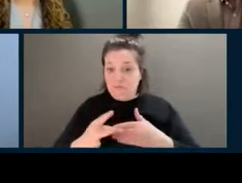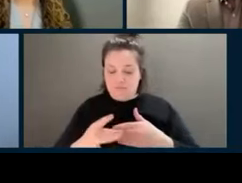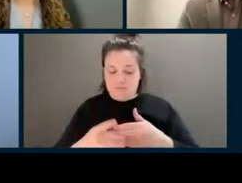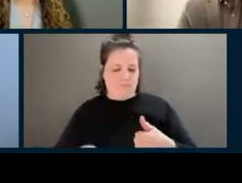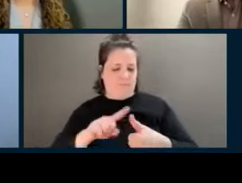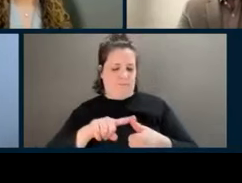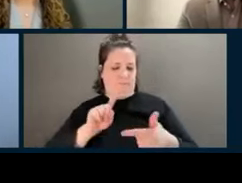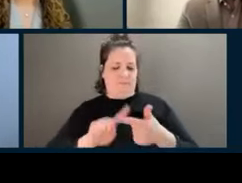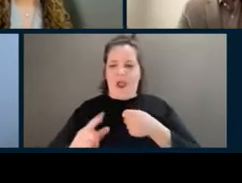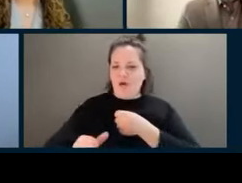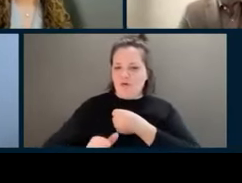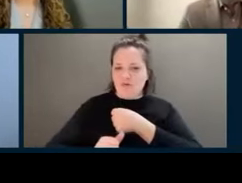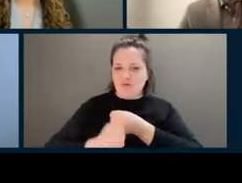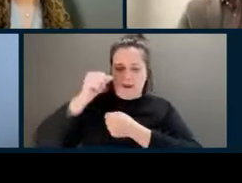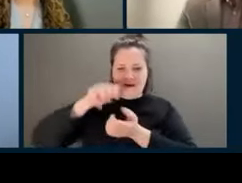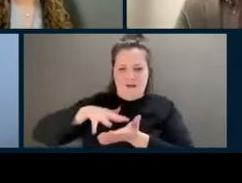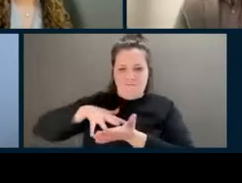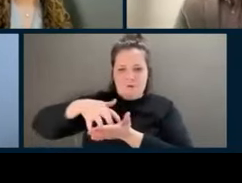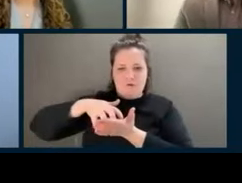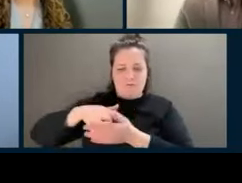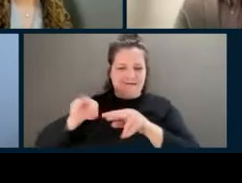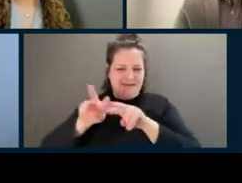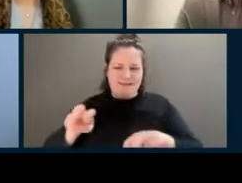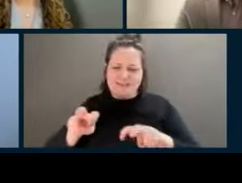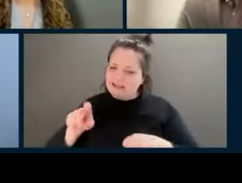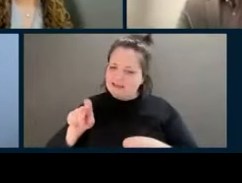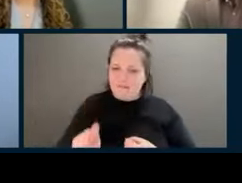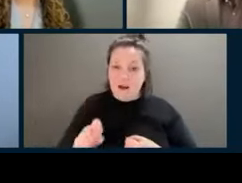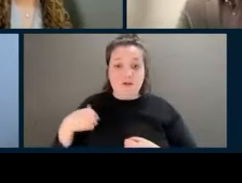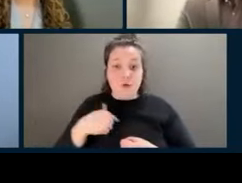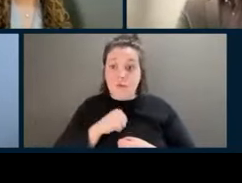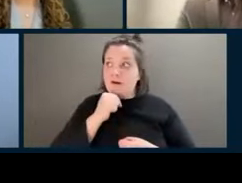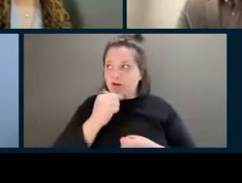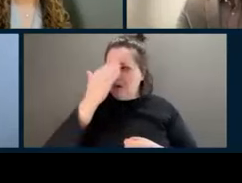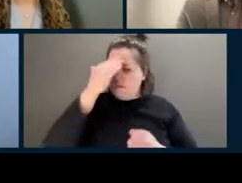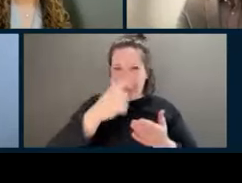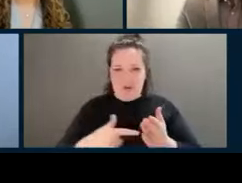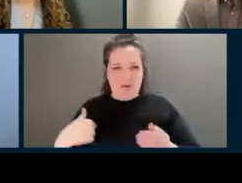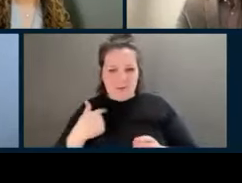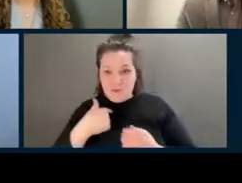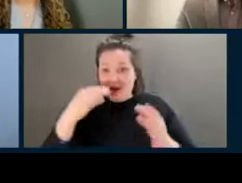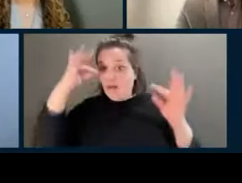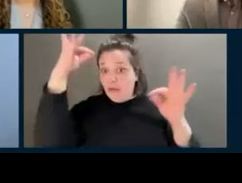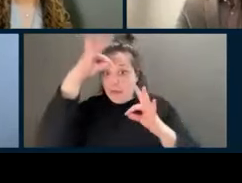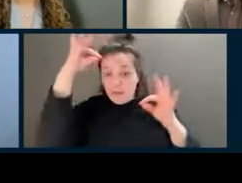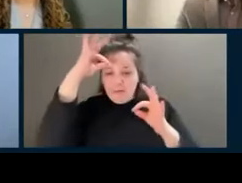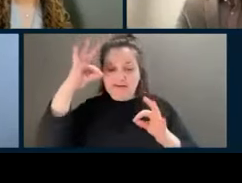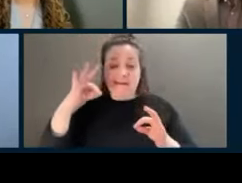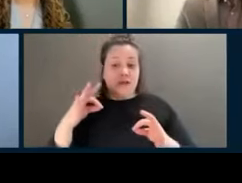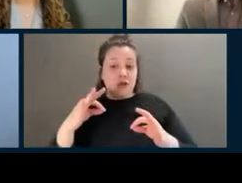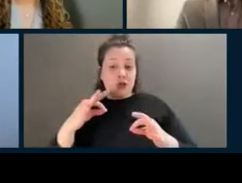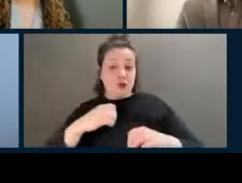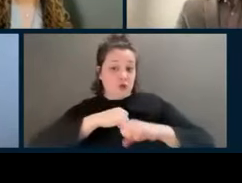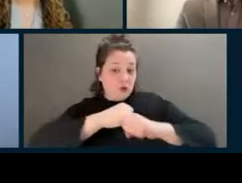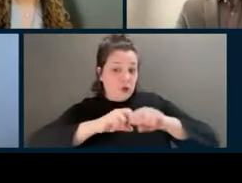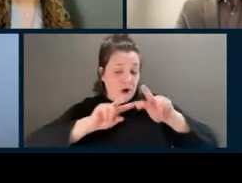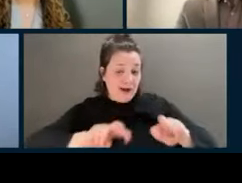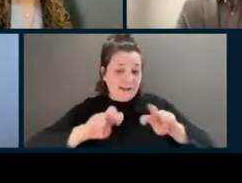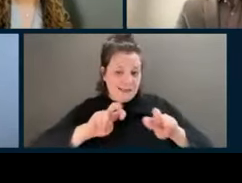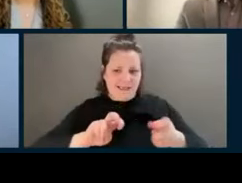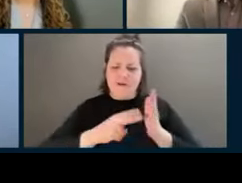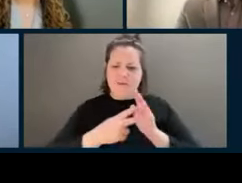vulnerability assessment. We don't know what we don't know, right? A security strategy begins with understanding maybe where your strengths are, but also where your